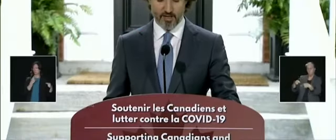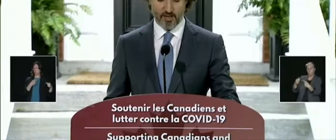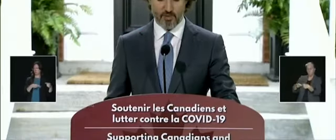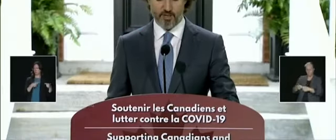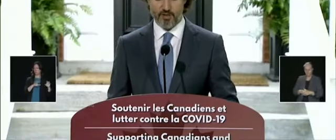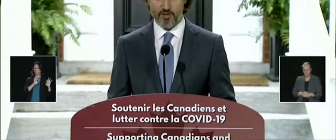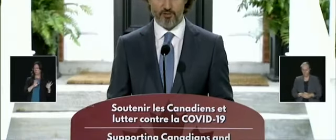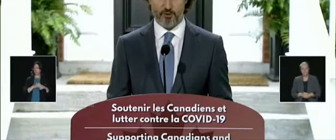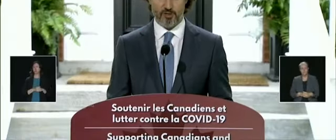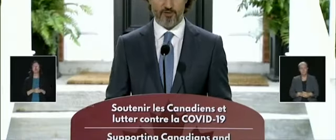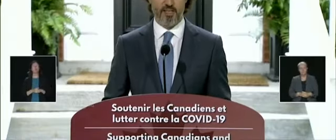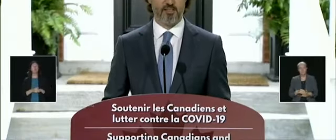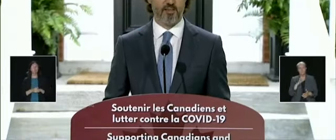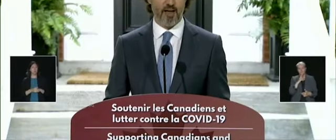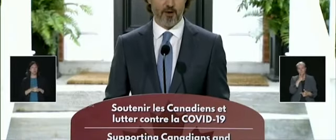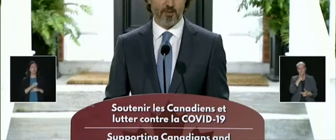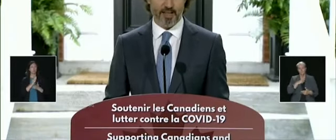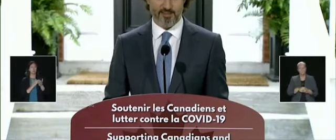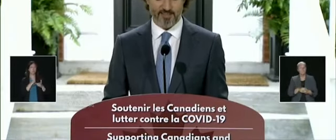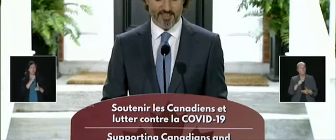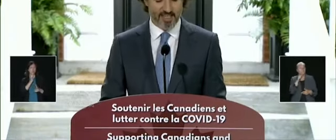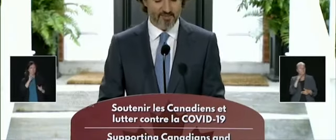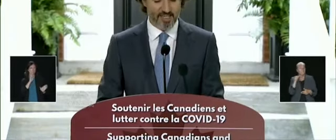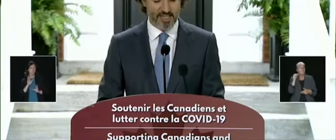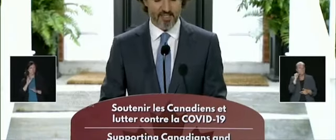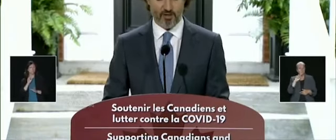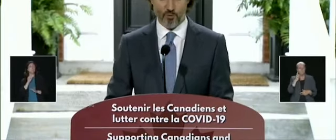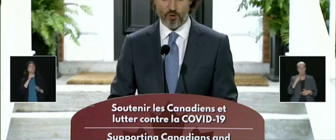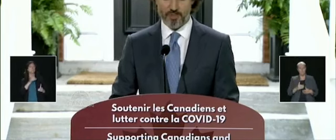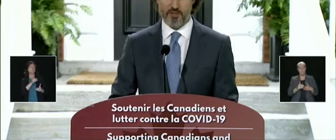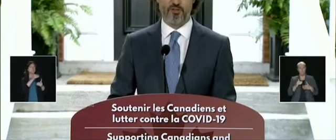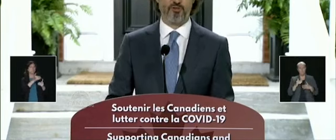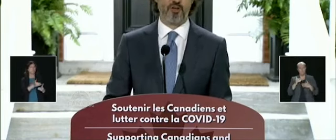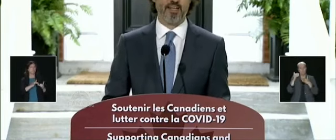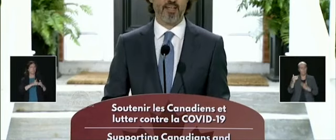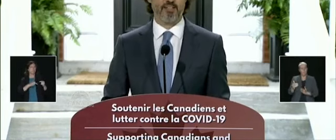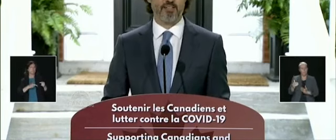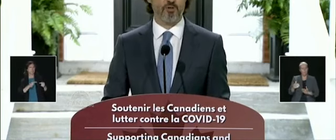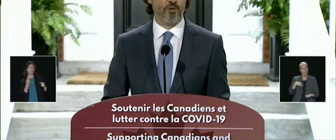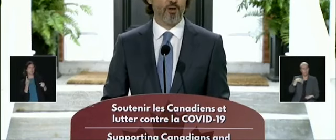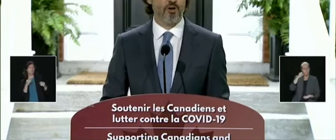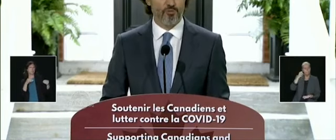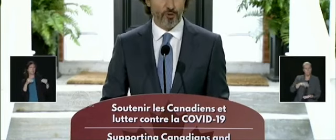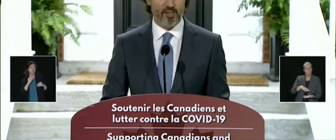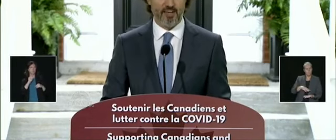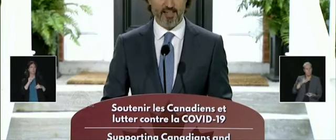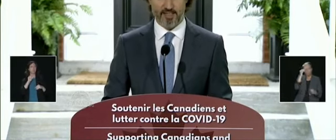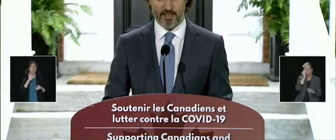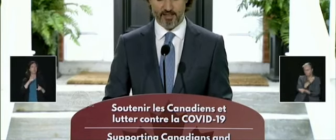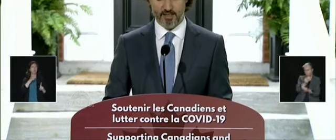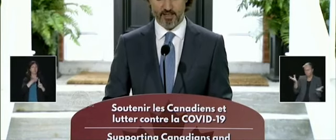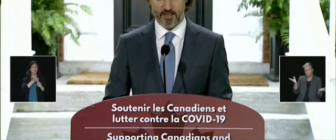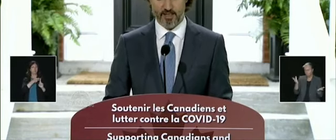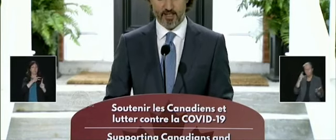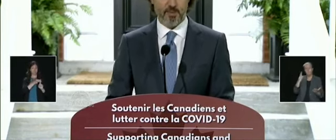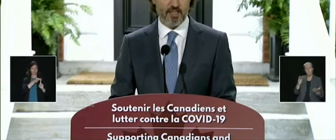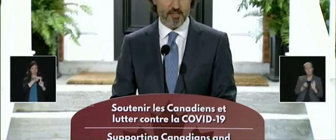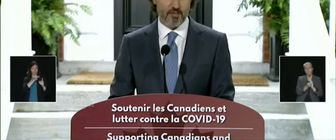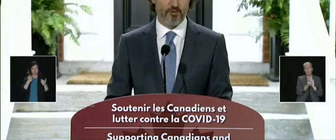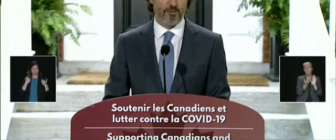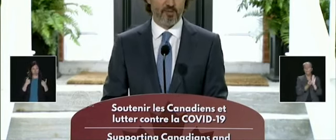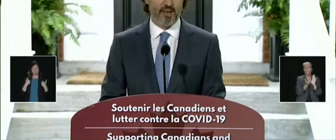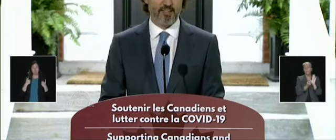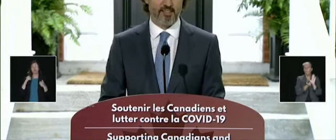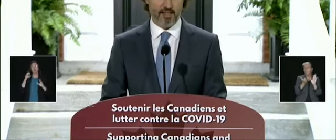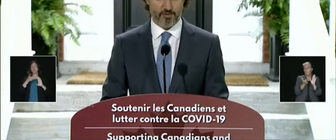Yesterday, we shared the first phase of our plan to safely ease our border measures for Canadians who are fully vaccinated. To be